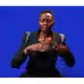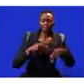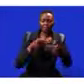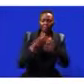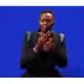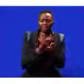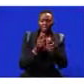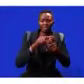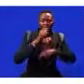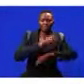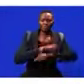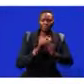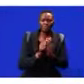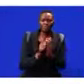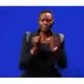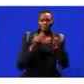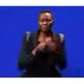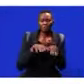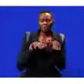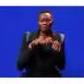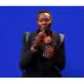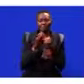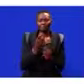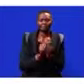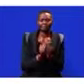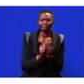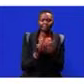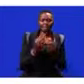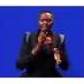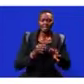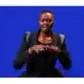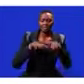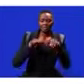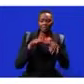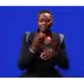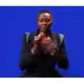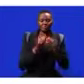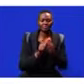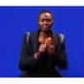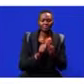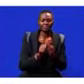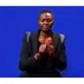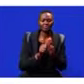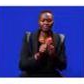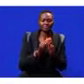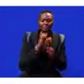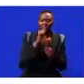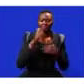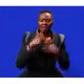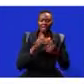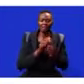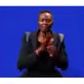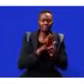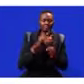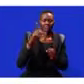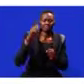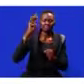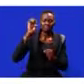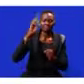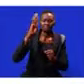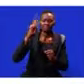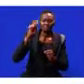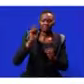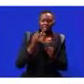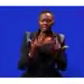bringing, that they hold on, you know. So we hold on to that we are not incurring some kind of debts. In as much as we have